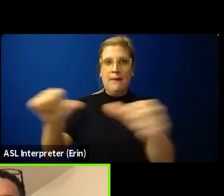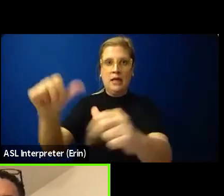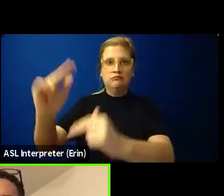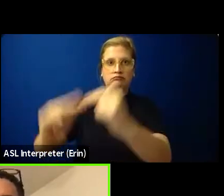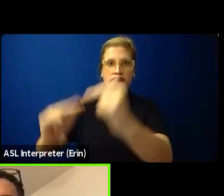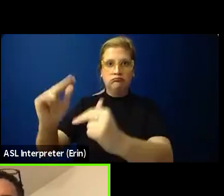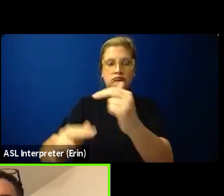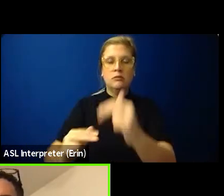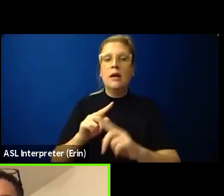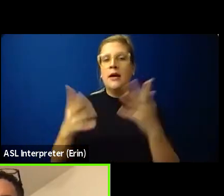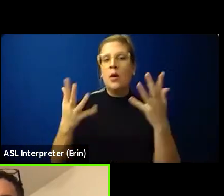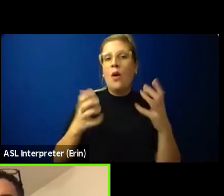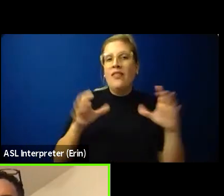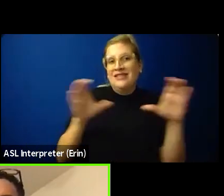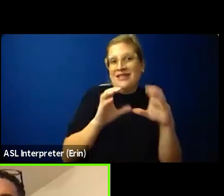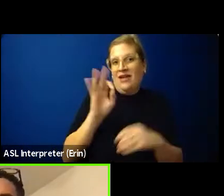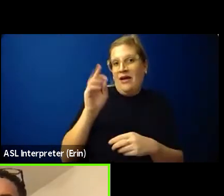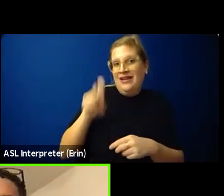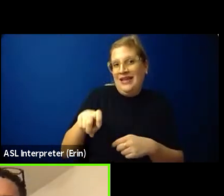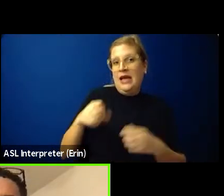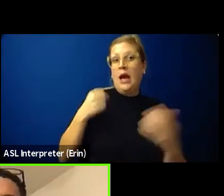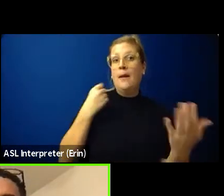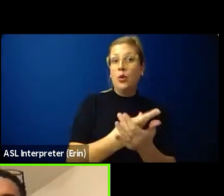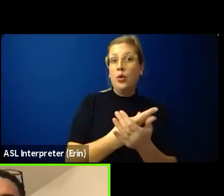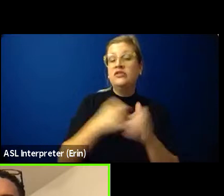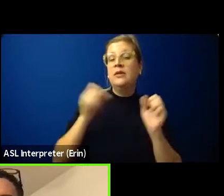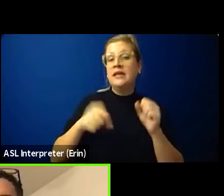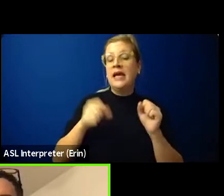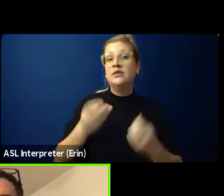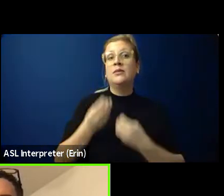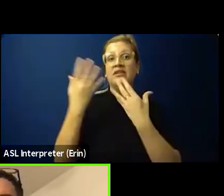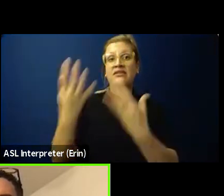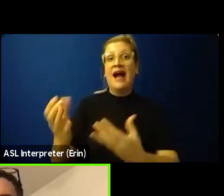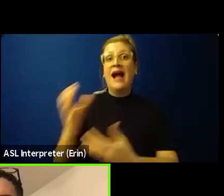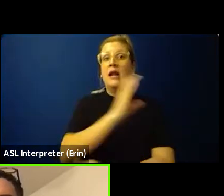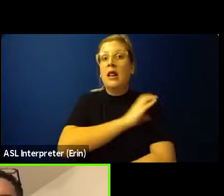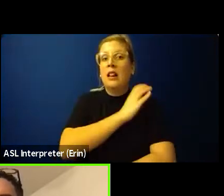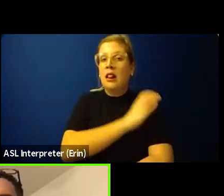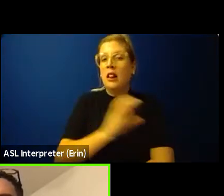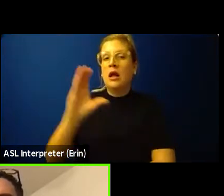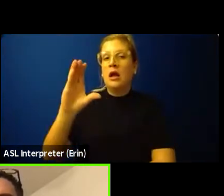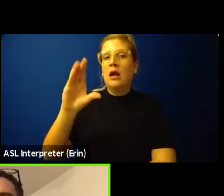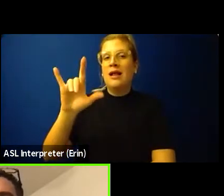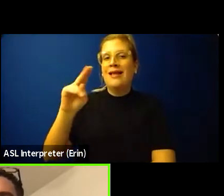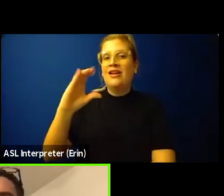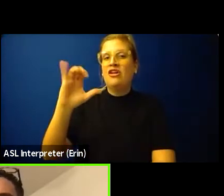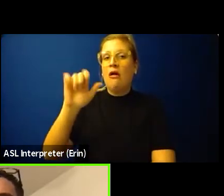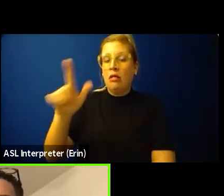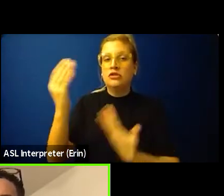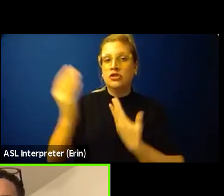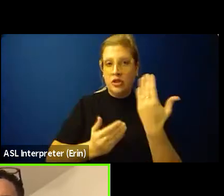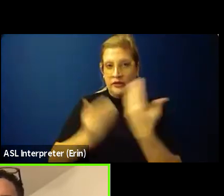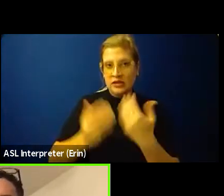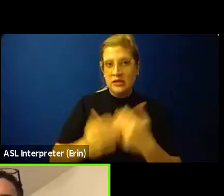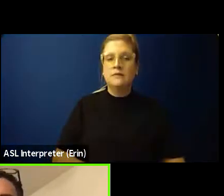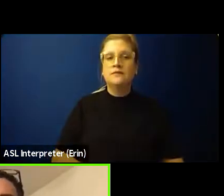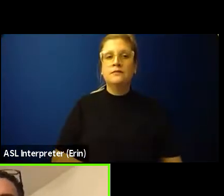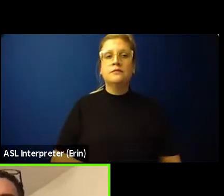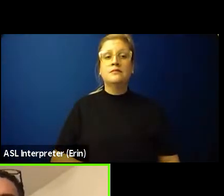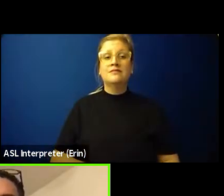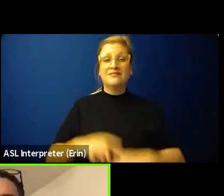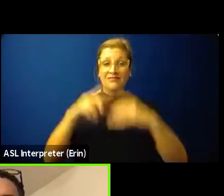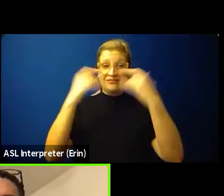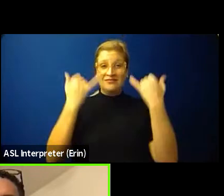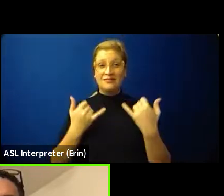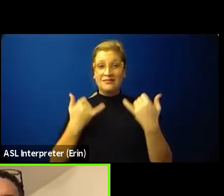wanted to get the certificate of need approved to be able to provide clinical services before actually doing that. In the meantime, we have been